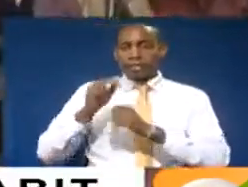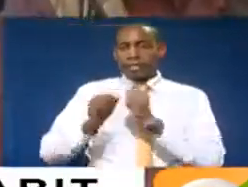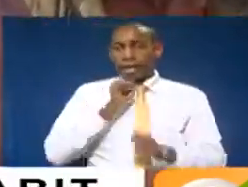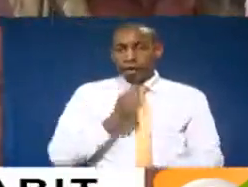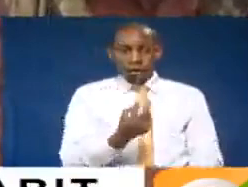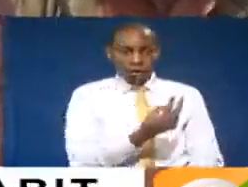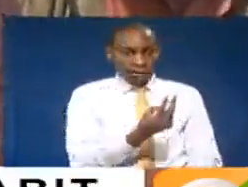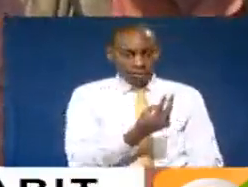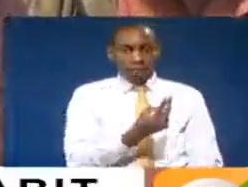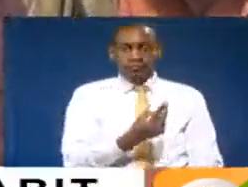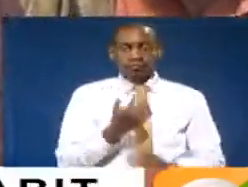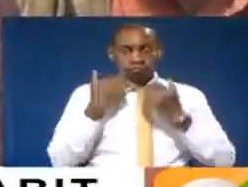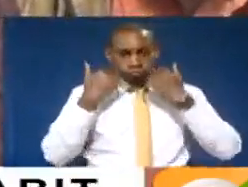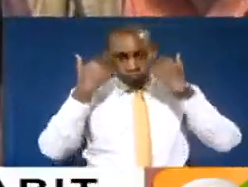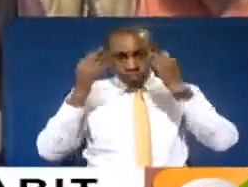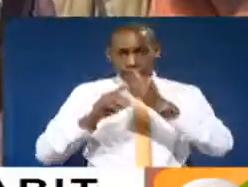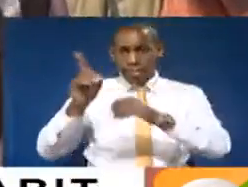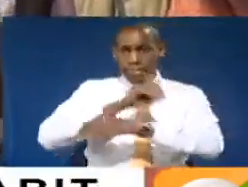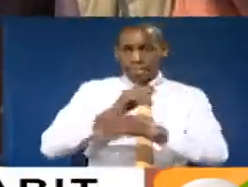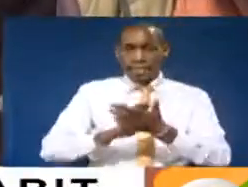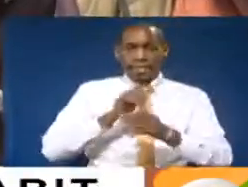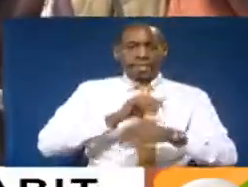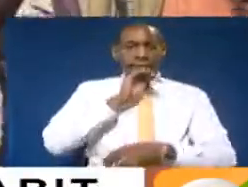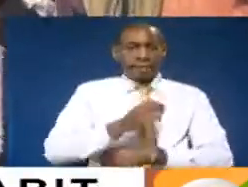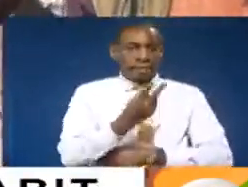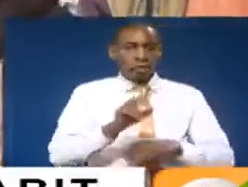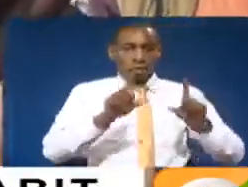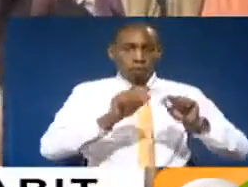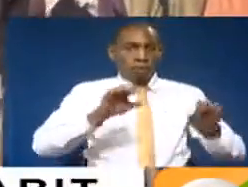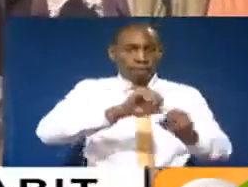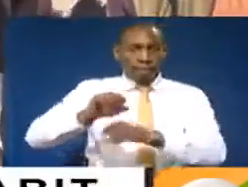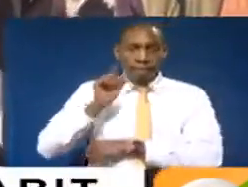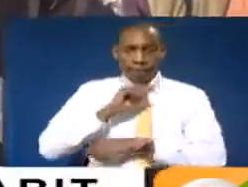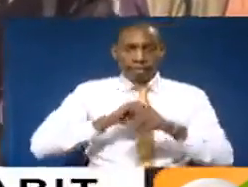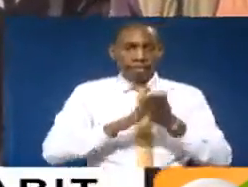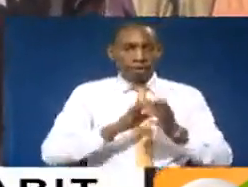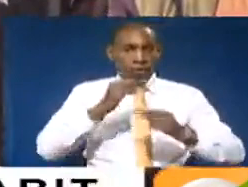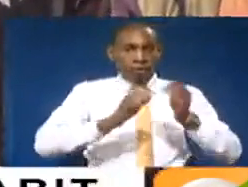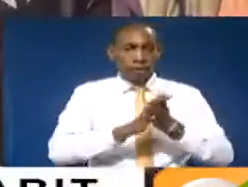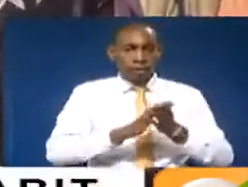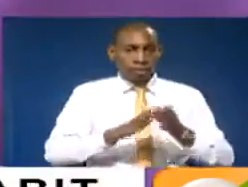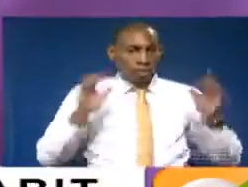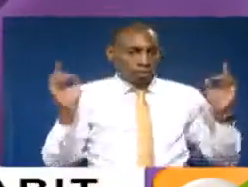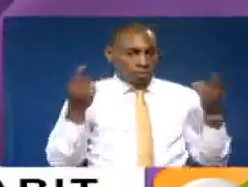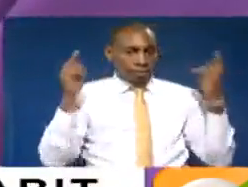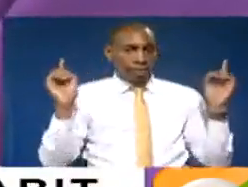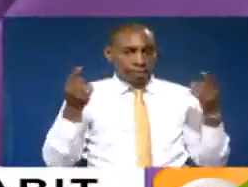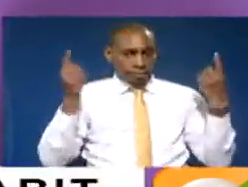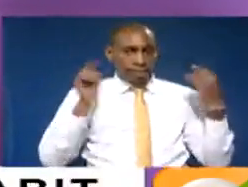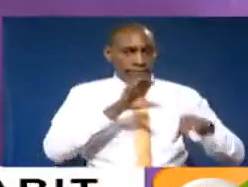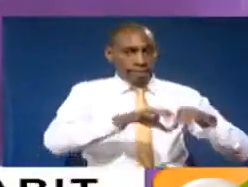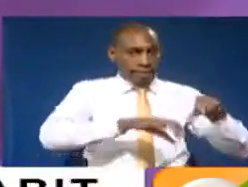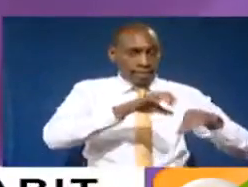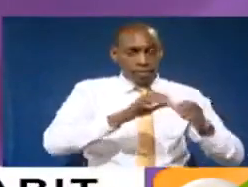Hussein still in distress 6 days after their sons were reportedly abducted while looking after camels between Turbi and